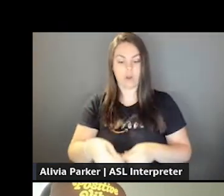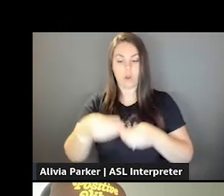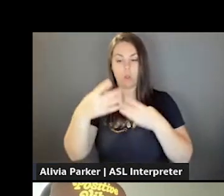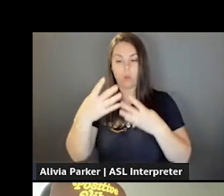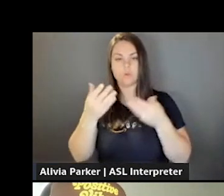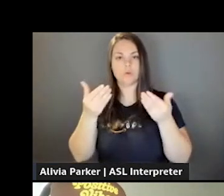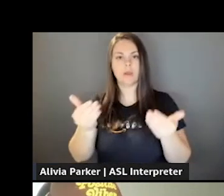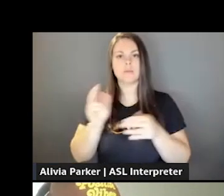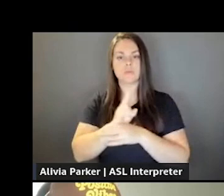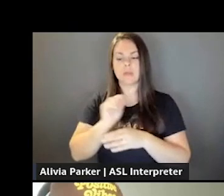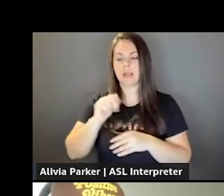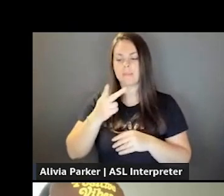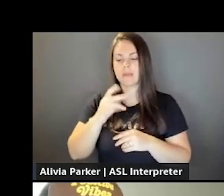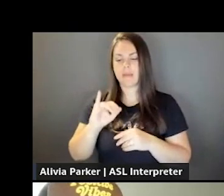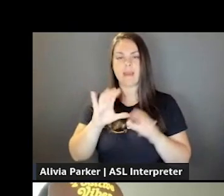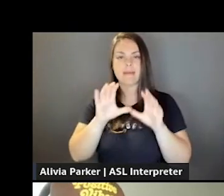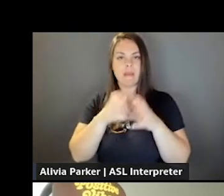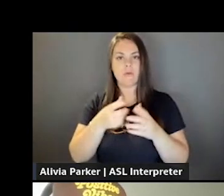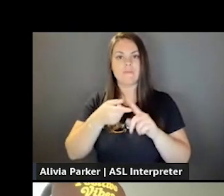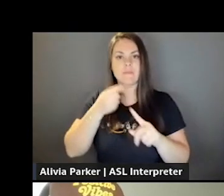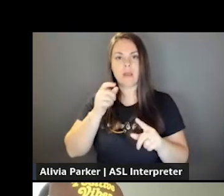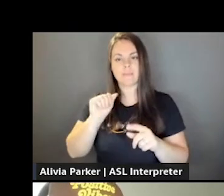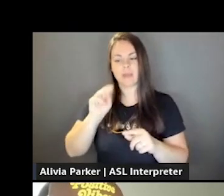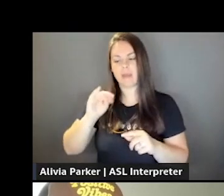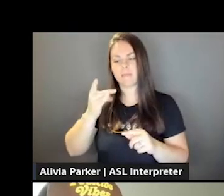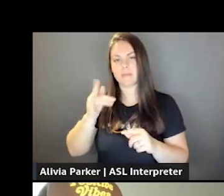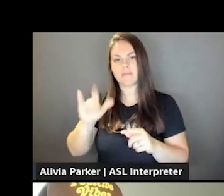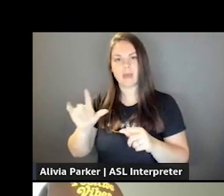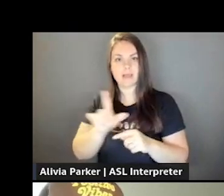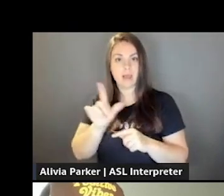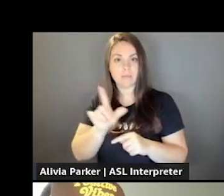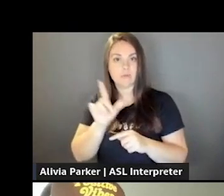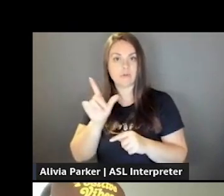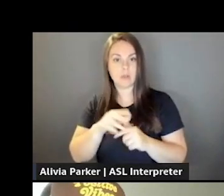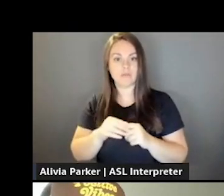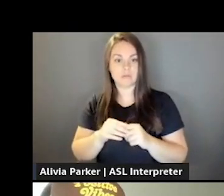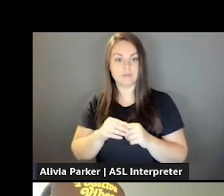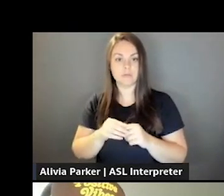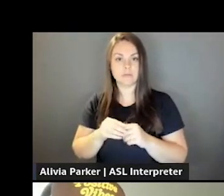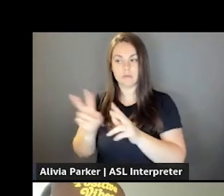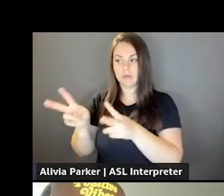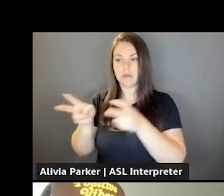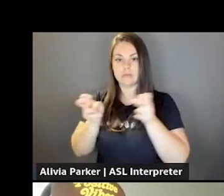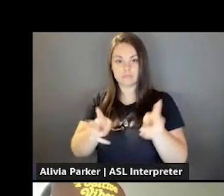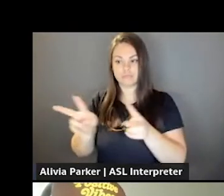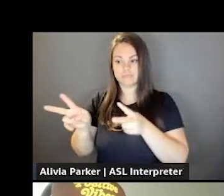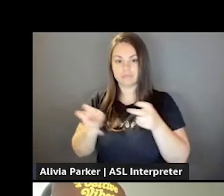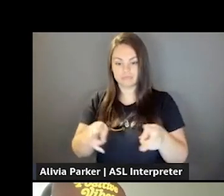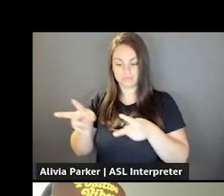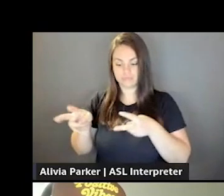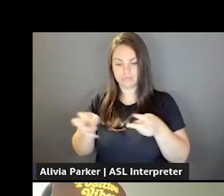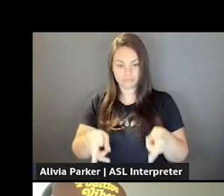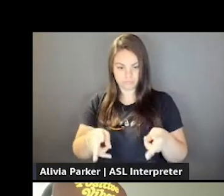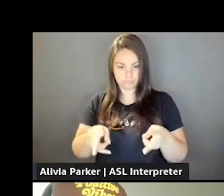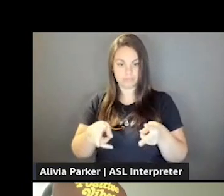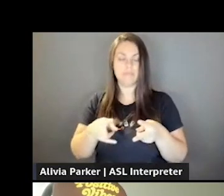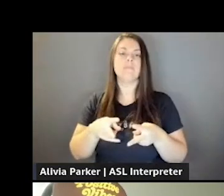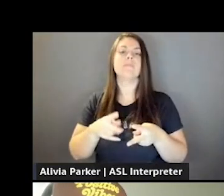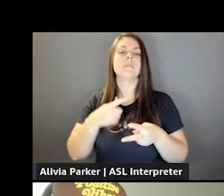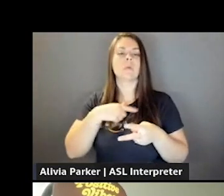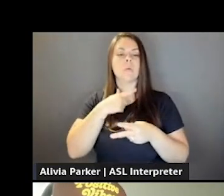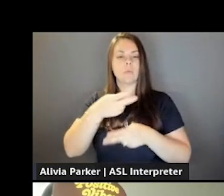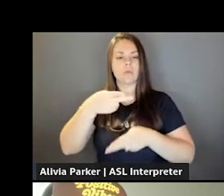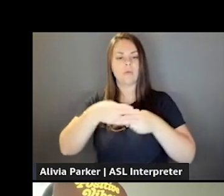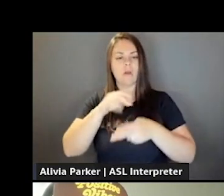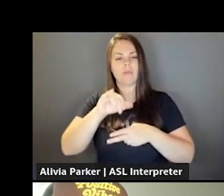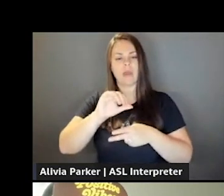API category from the Amplify libraries. Pull those in. We're going to call the GraphQL portion